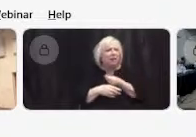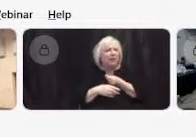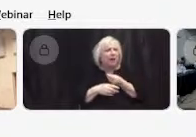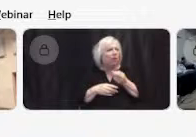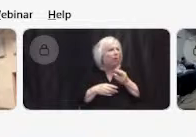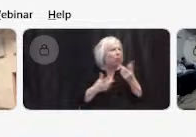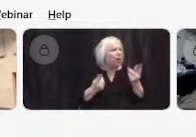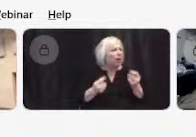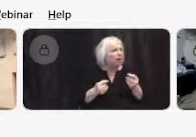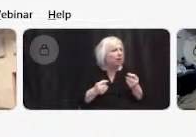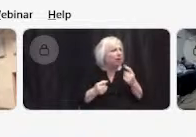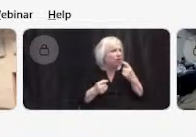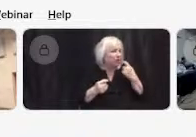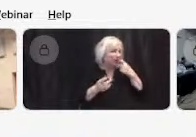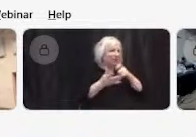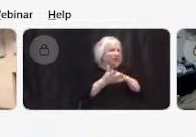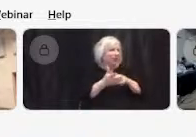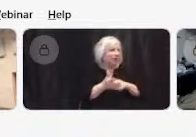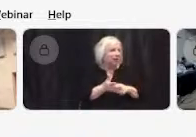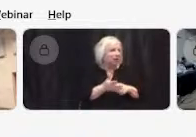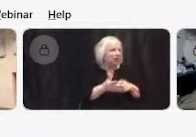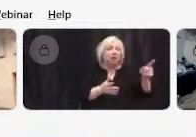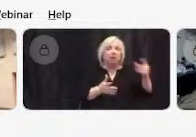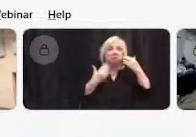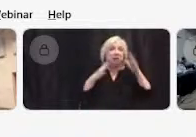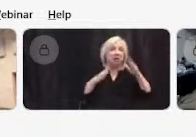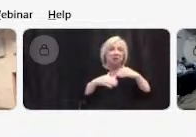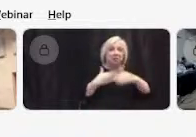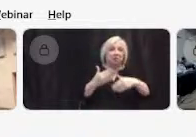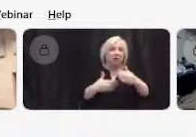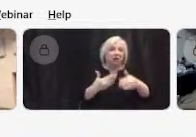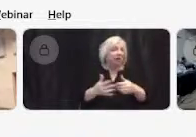y'all just filled it out?